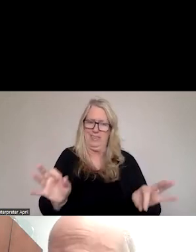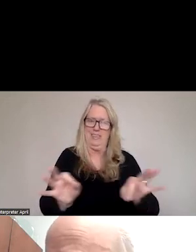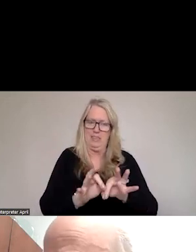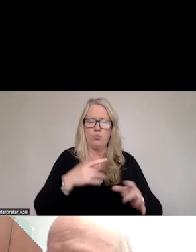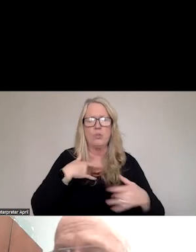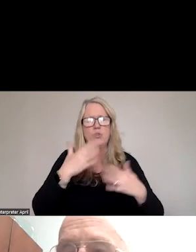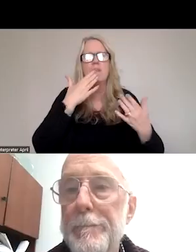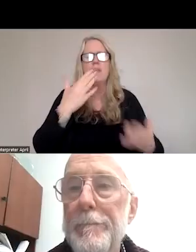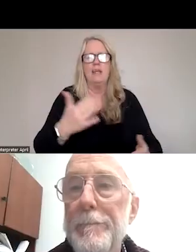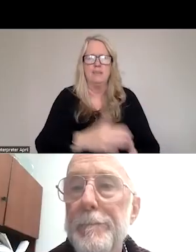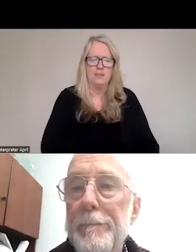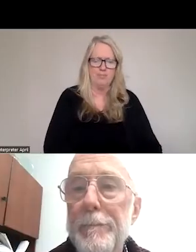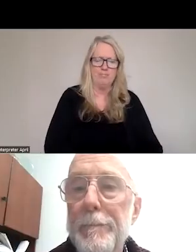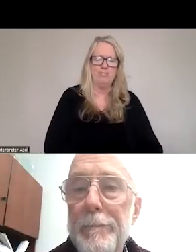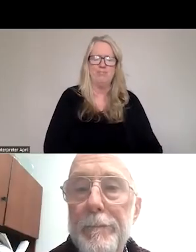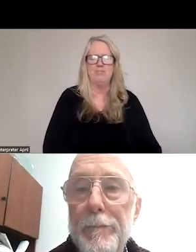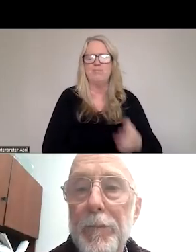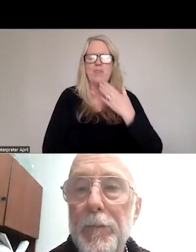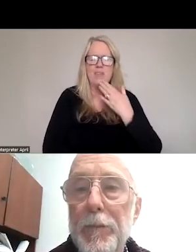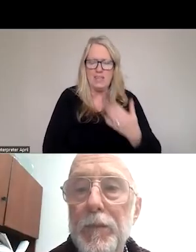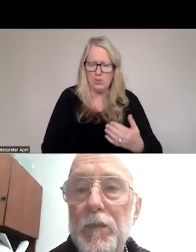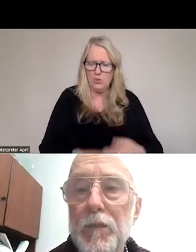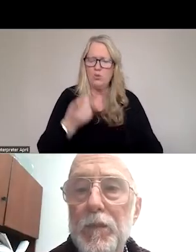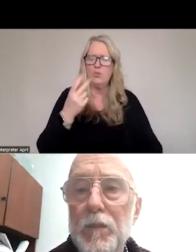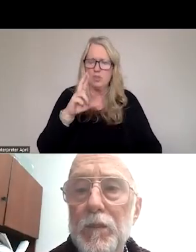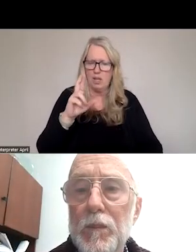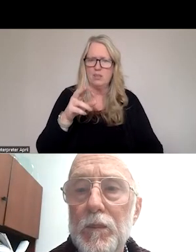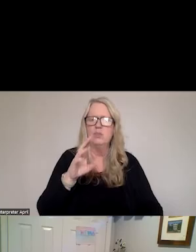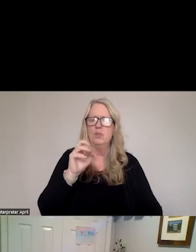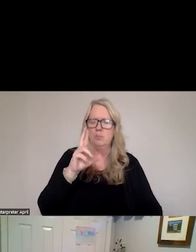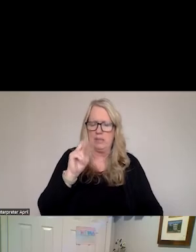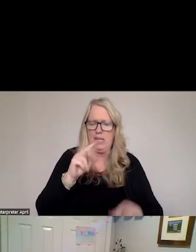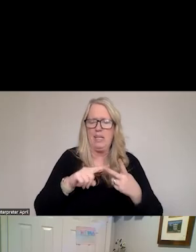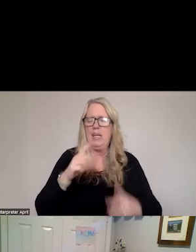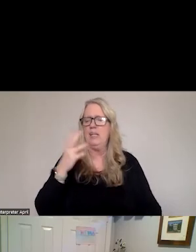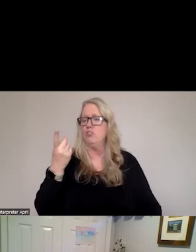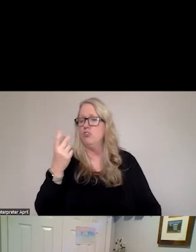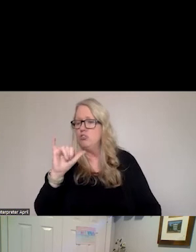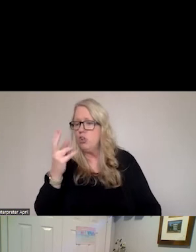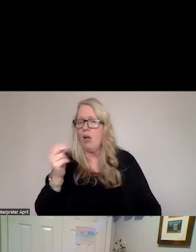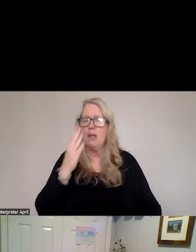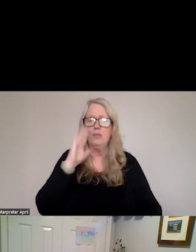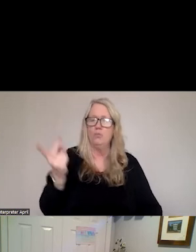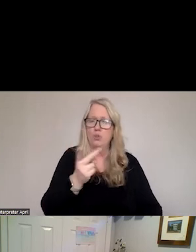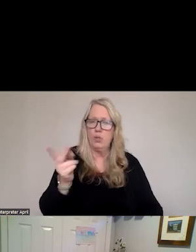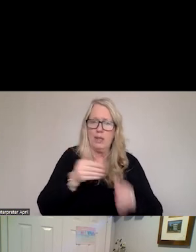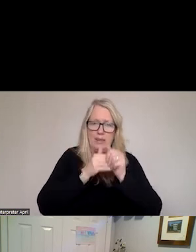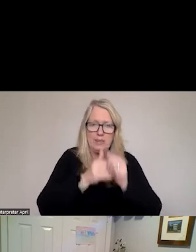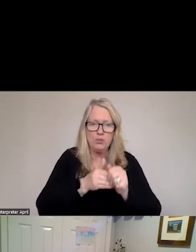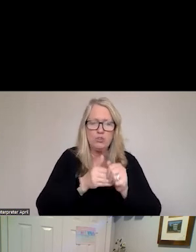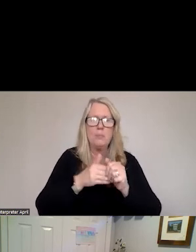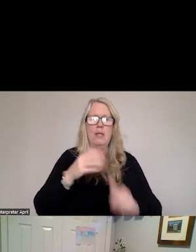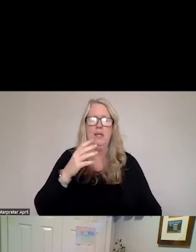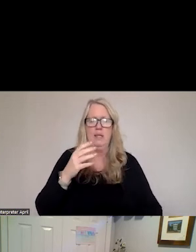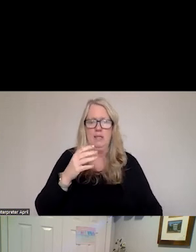Thanks. Thank you, Dr. McKeon, and thank you, John, for your leadership through SAMHSA. I want to move